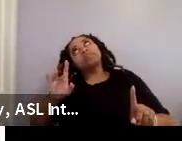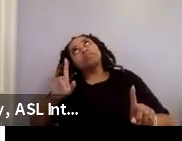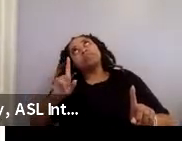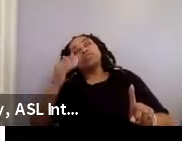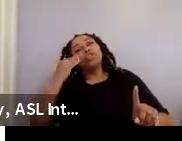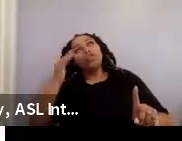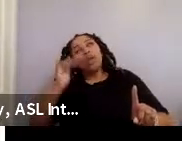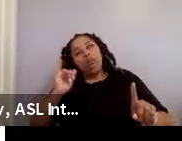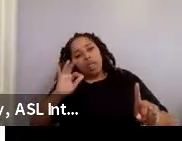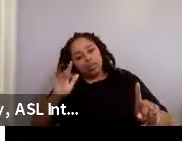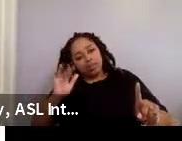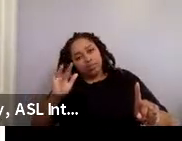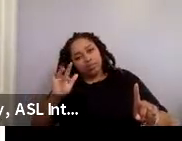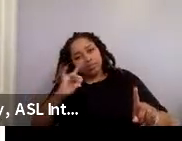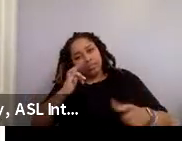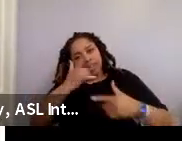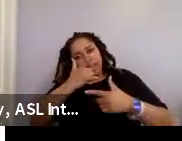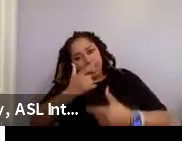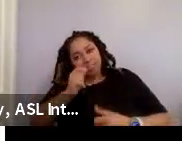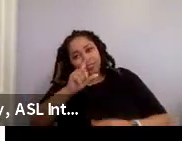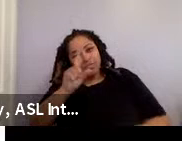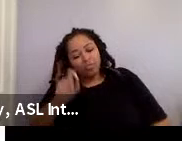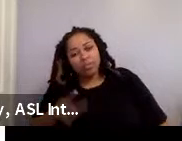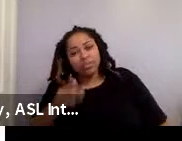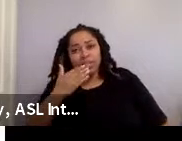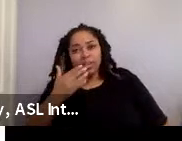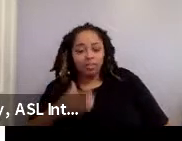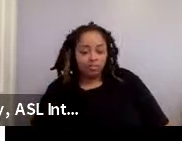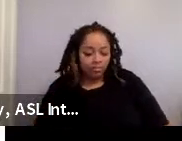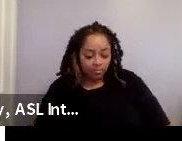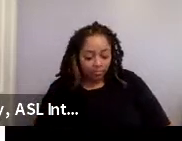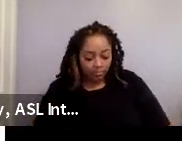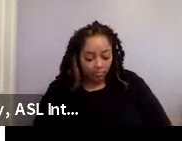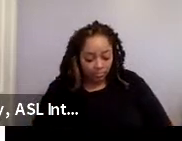it's an interesting question. Thank you.